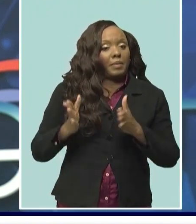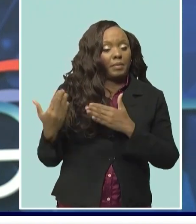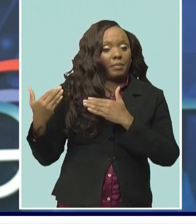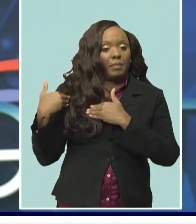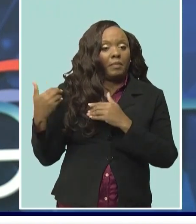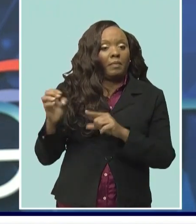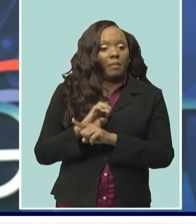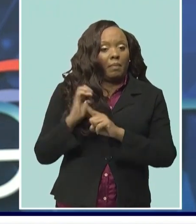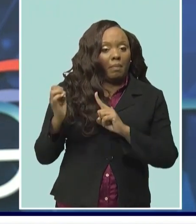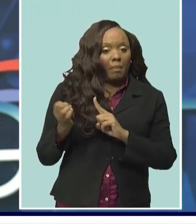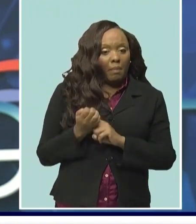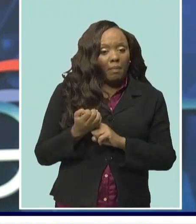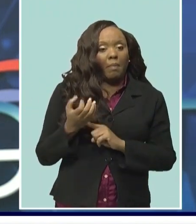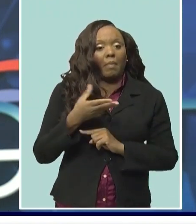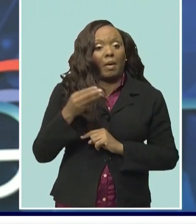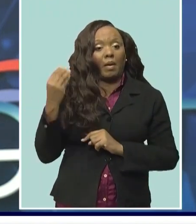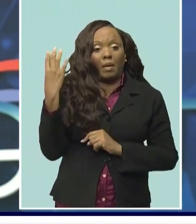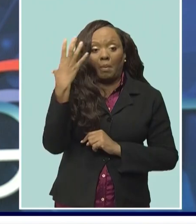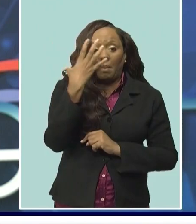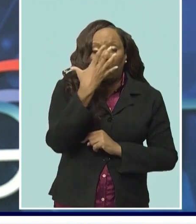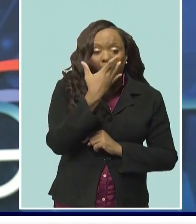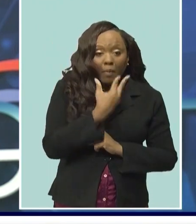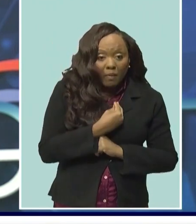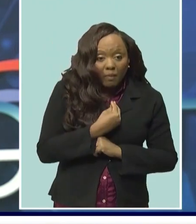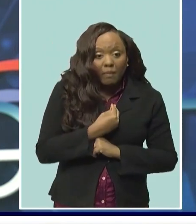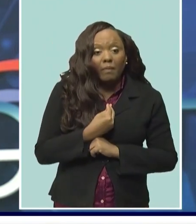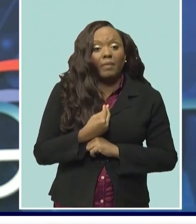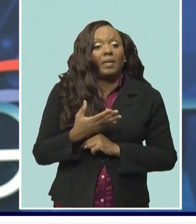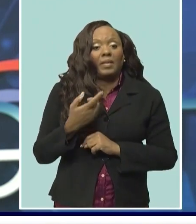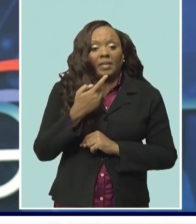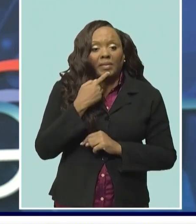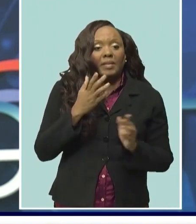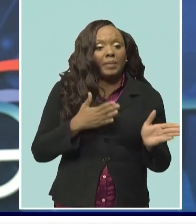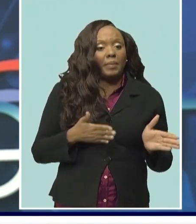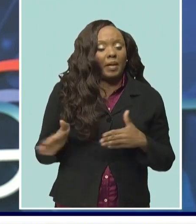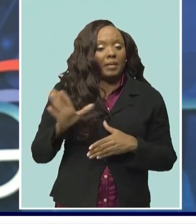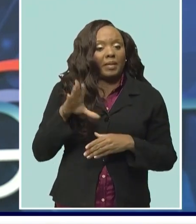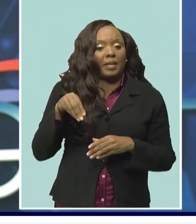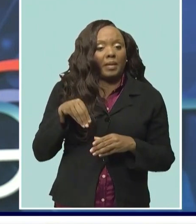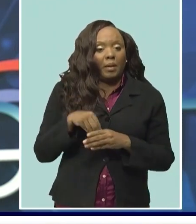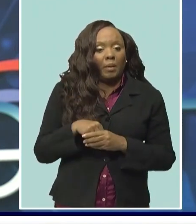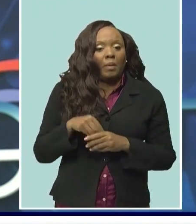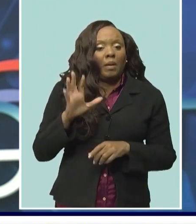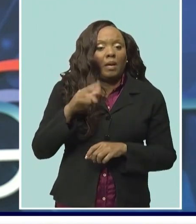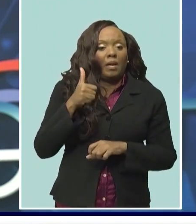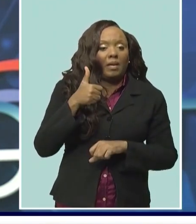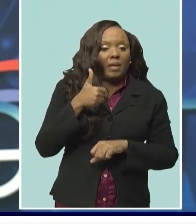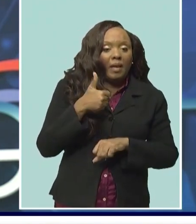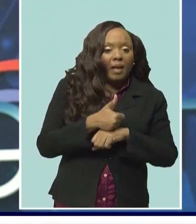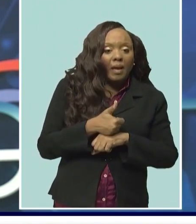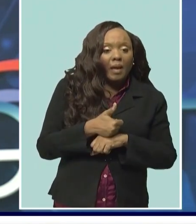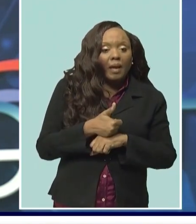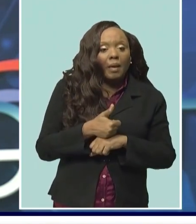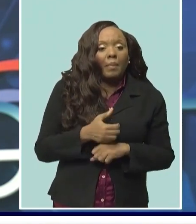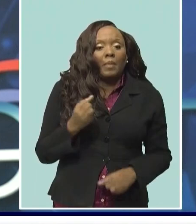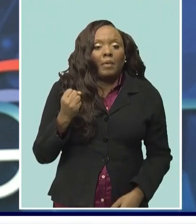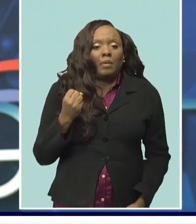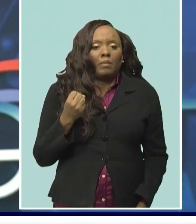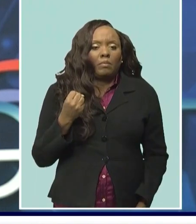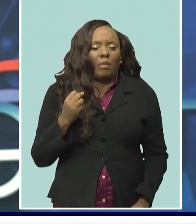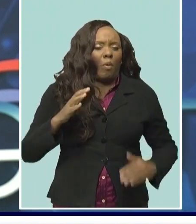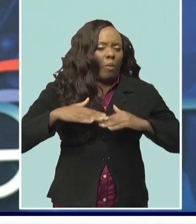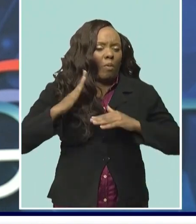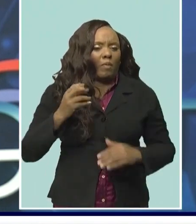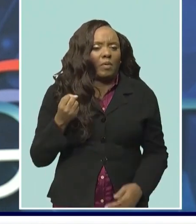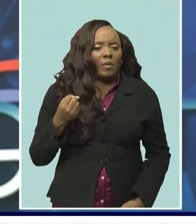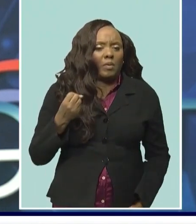Natural Beautification, Green and Blue Economy, Adrian Ford. He notes that the plan, which includes the installation and monitoring of